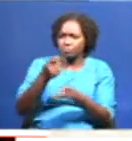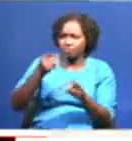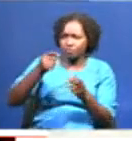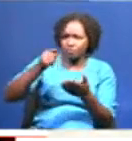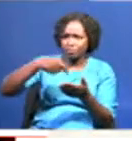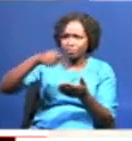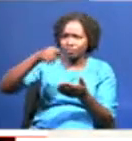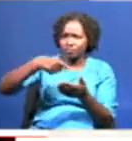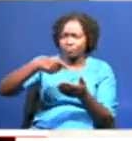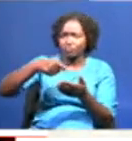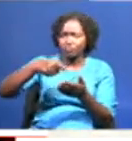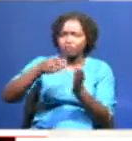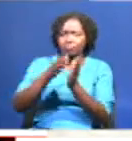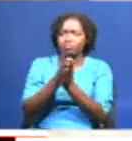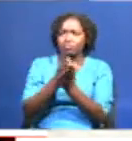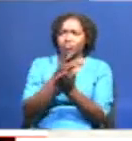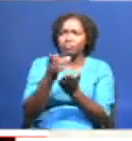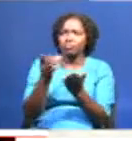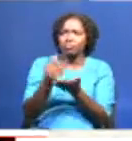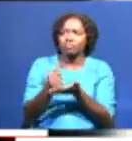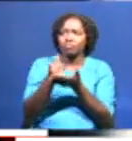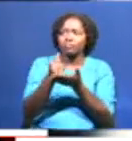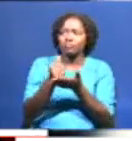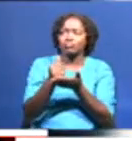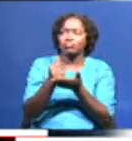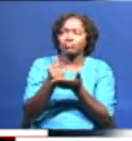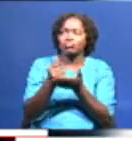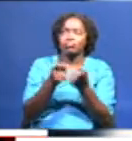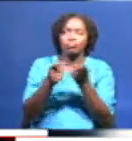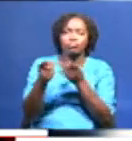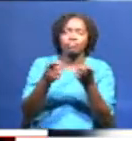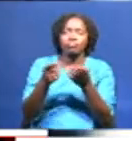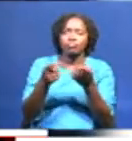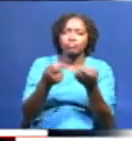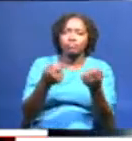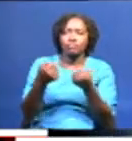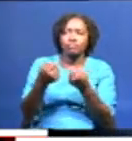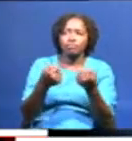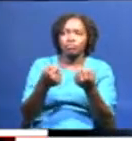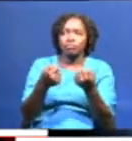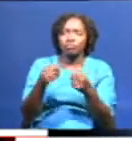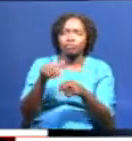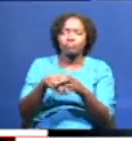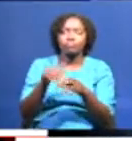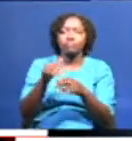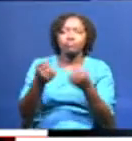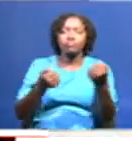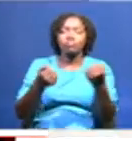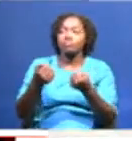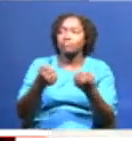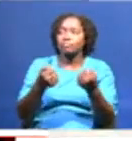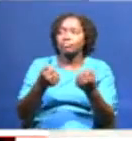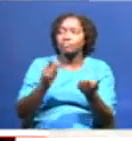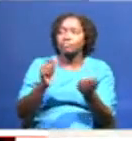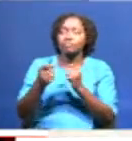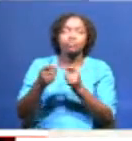the tank, and this actually helps in the combustion of the vehicle, of the fuel in the vehicle. It does not change your